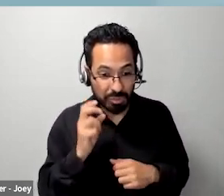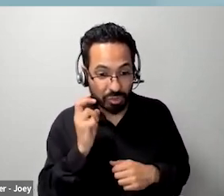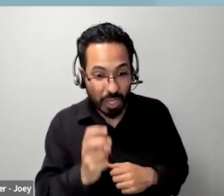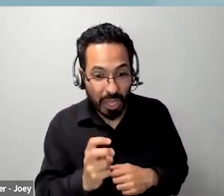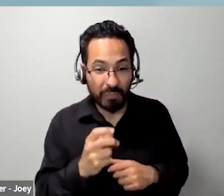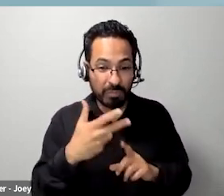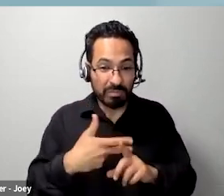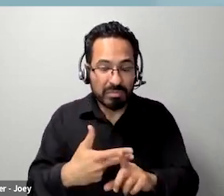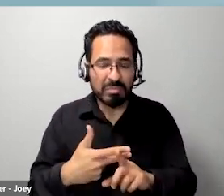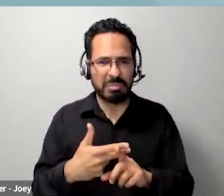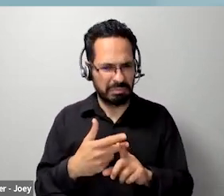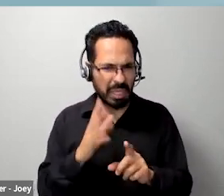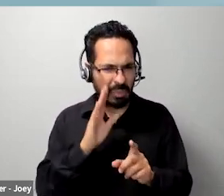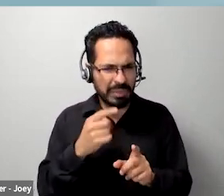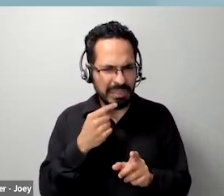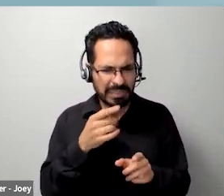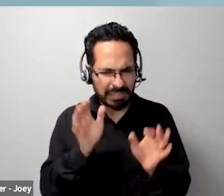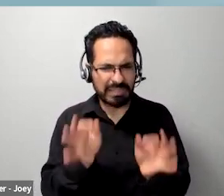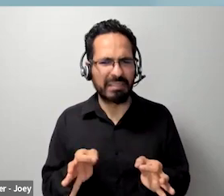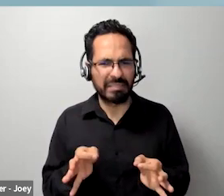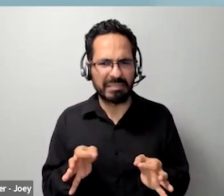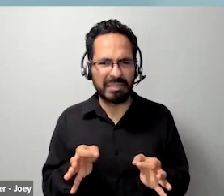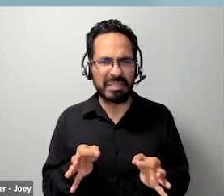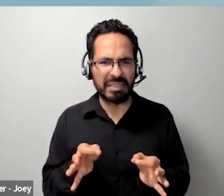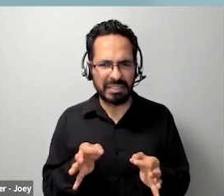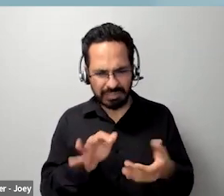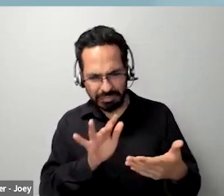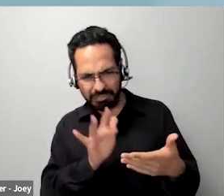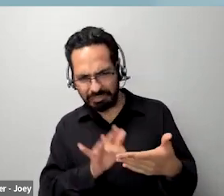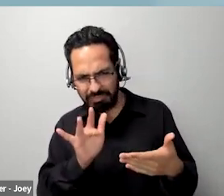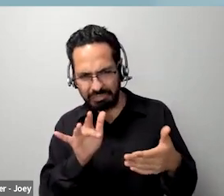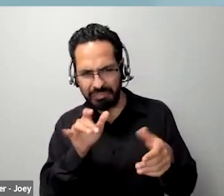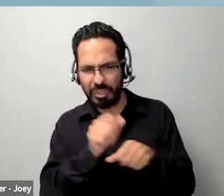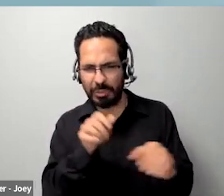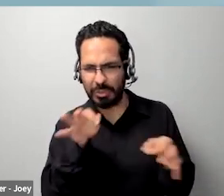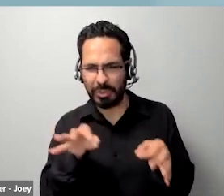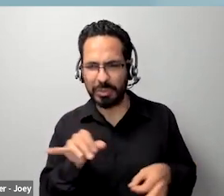that's why I would say definitely take the time to click into the job descriptions as well.